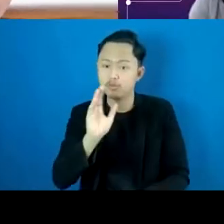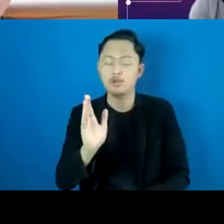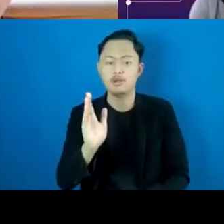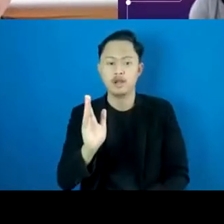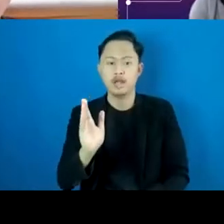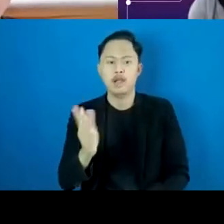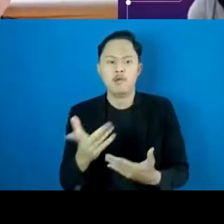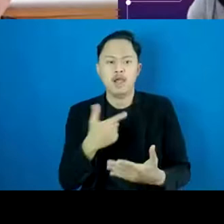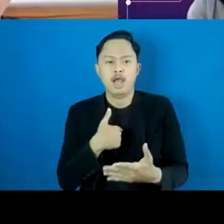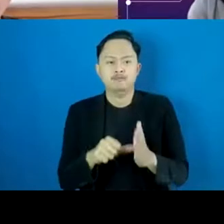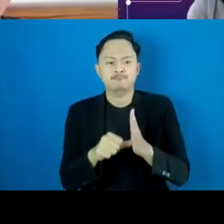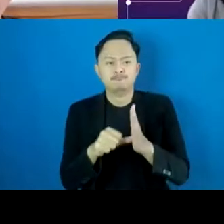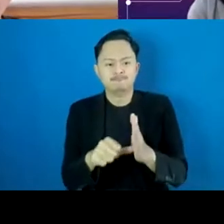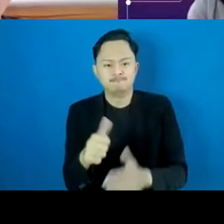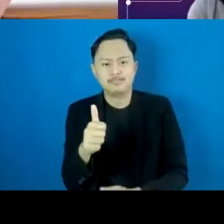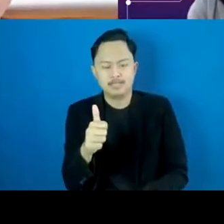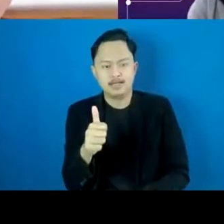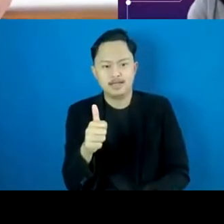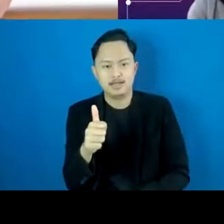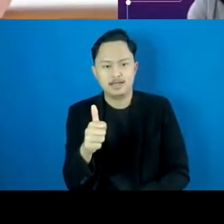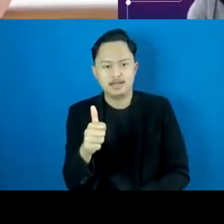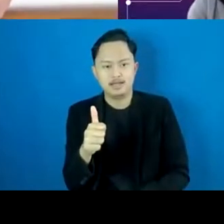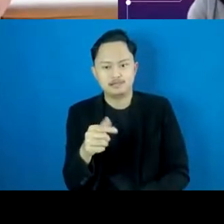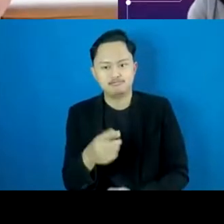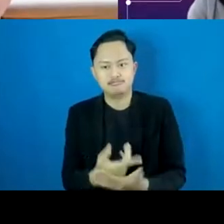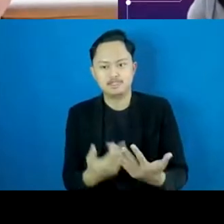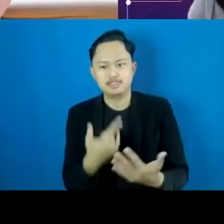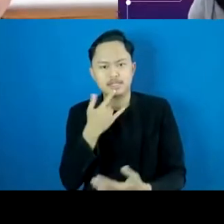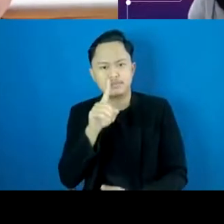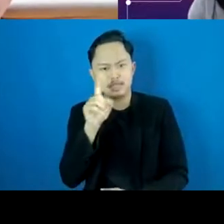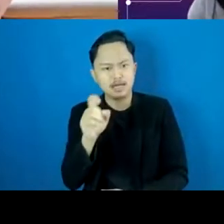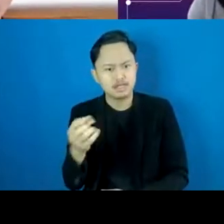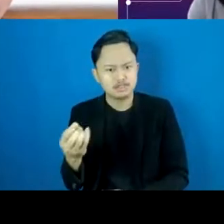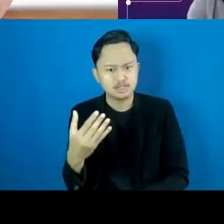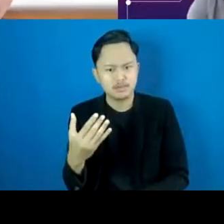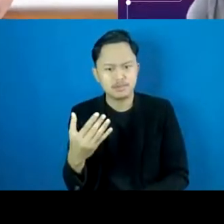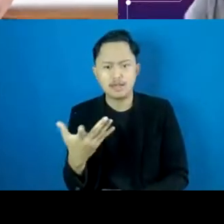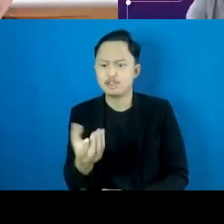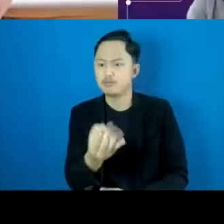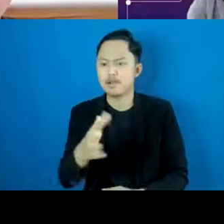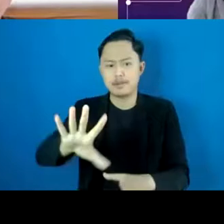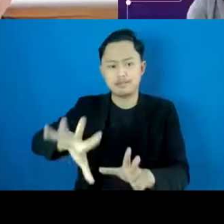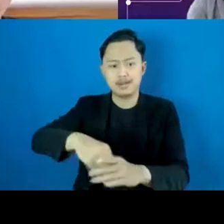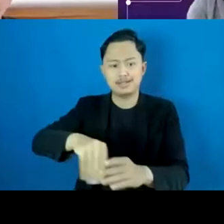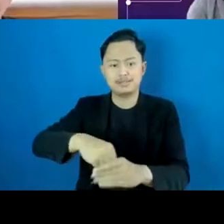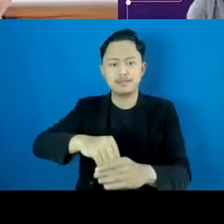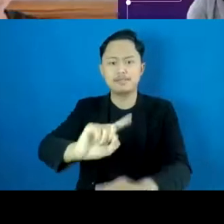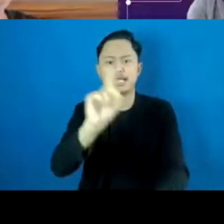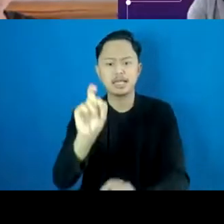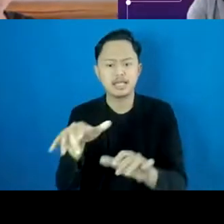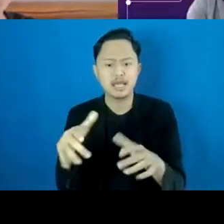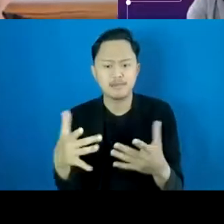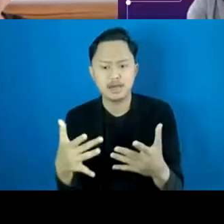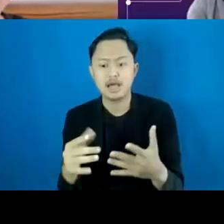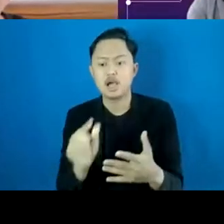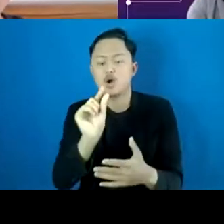help by reading the questions and also answer for the other participants. The question is from Mr.